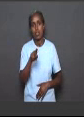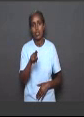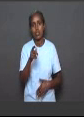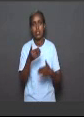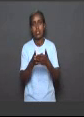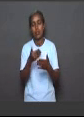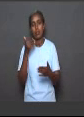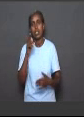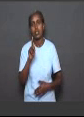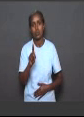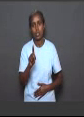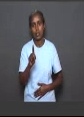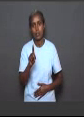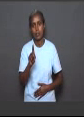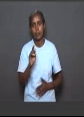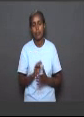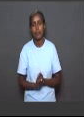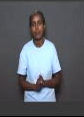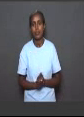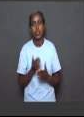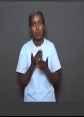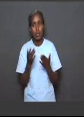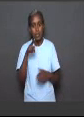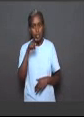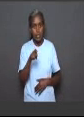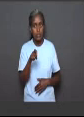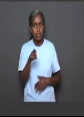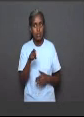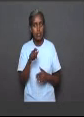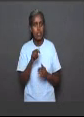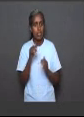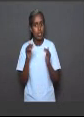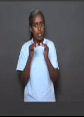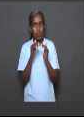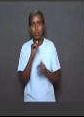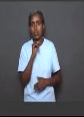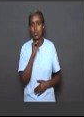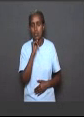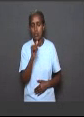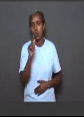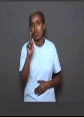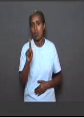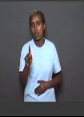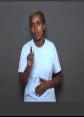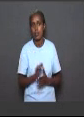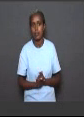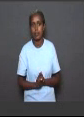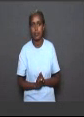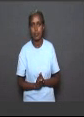x minus 1, where x cannot equal 1.